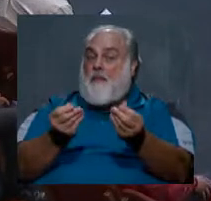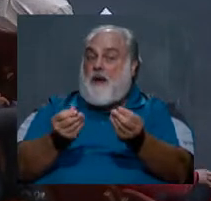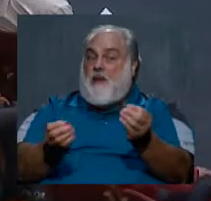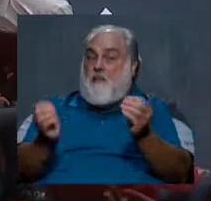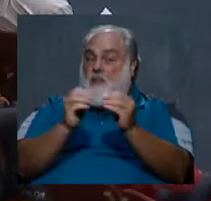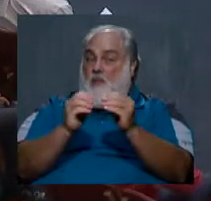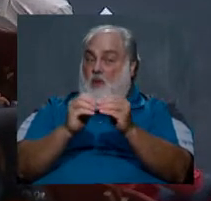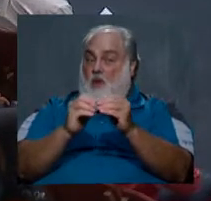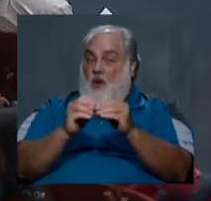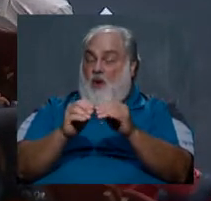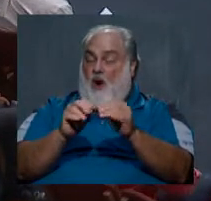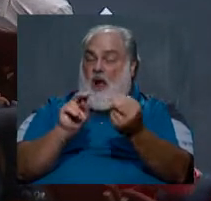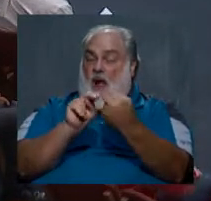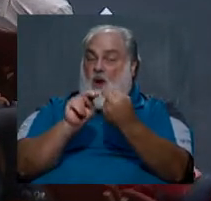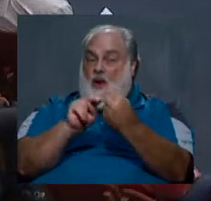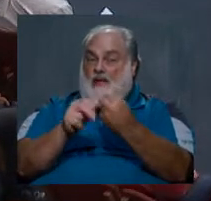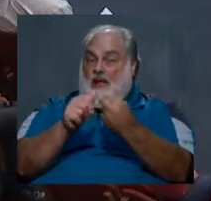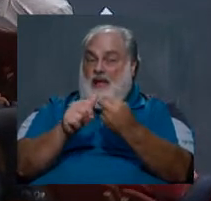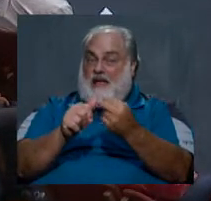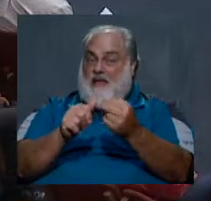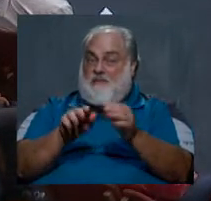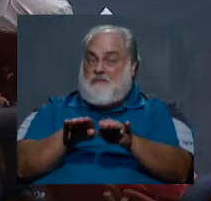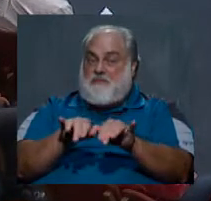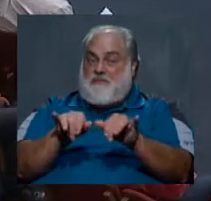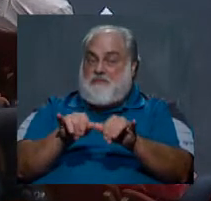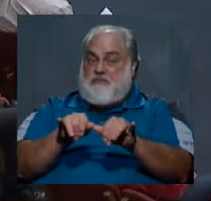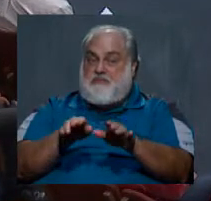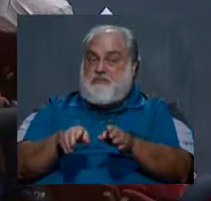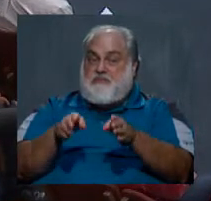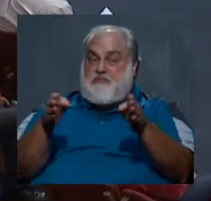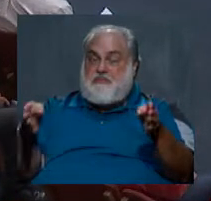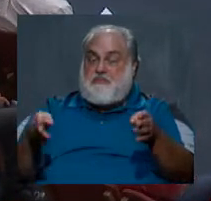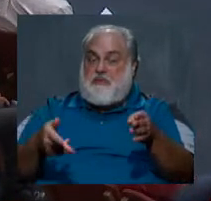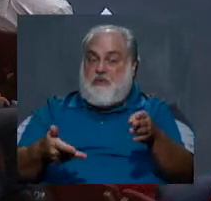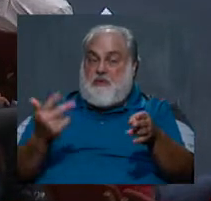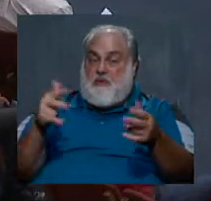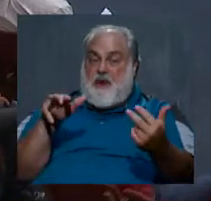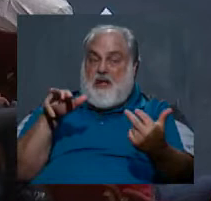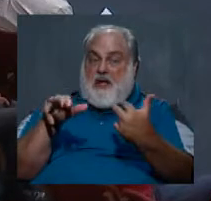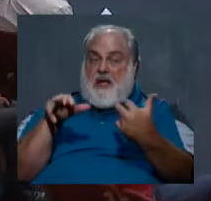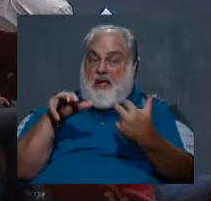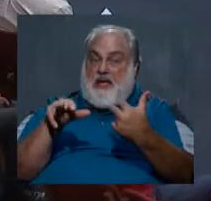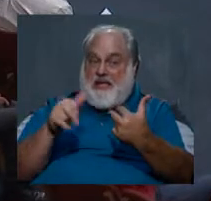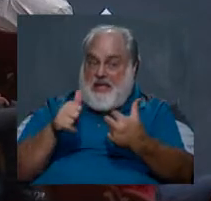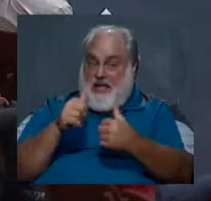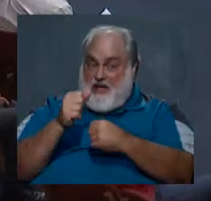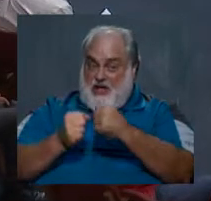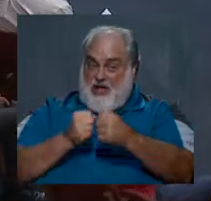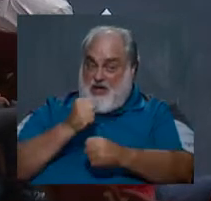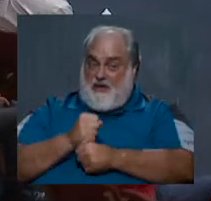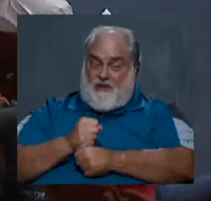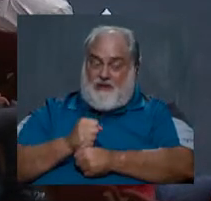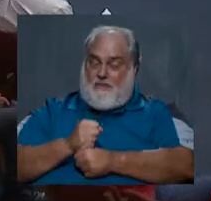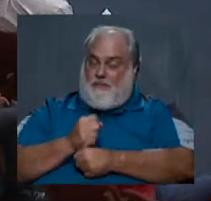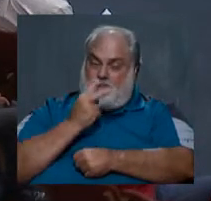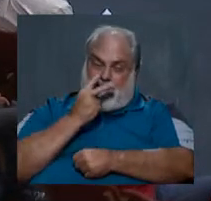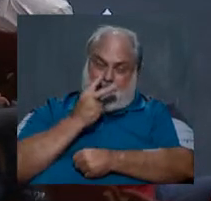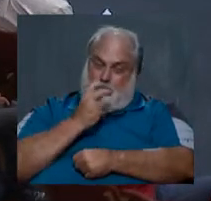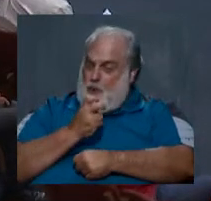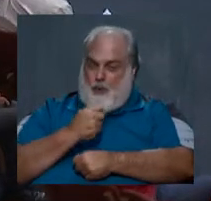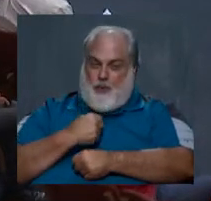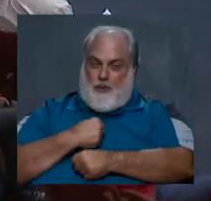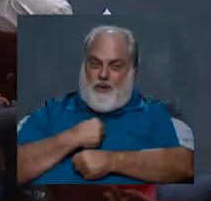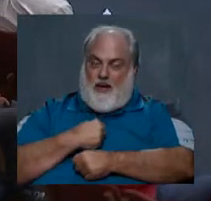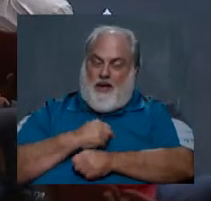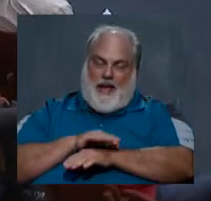widen Highway 10 to, I guess, 3 lanes each way in 10 years, don't believe it. It